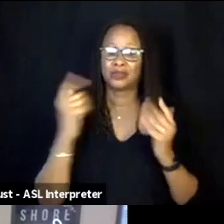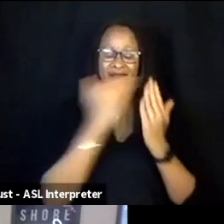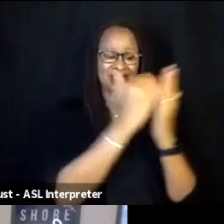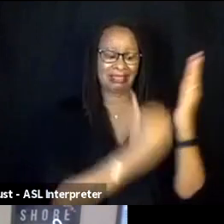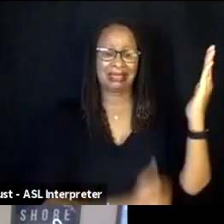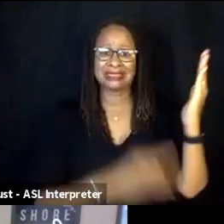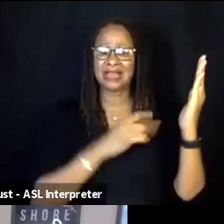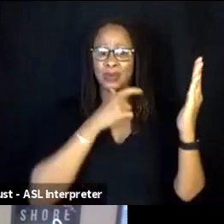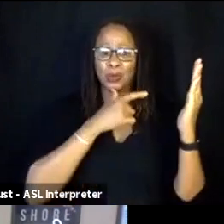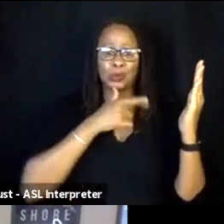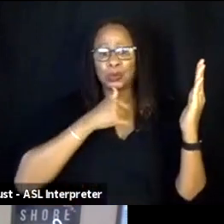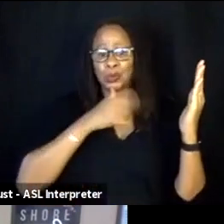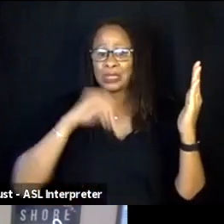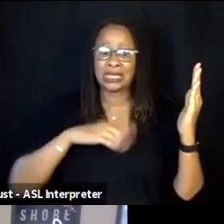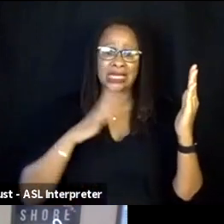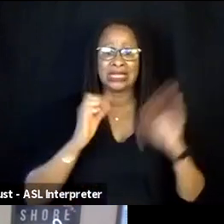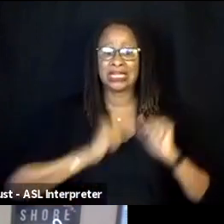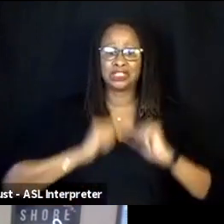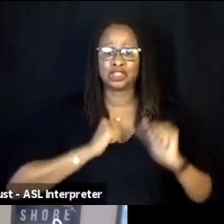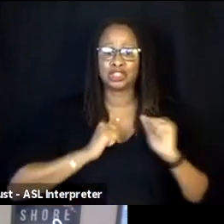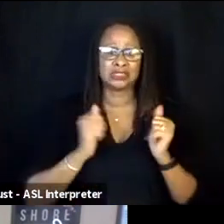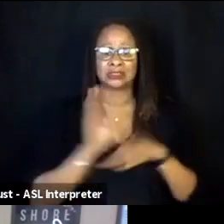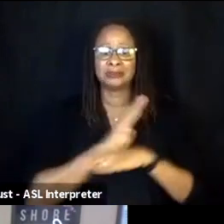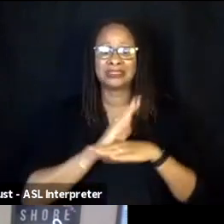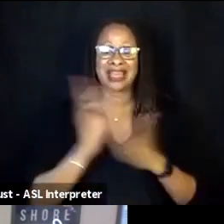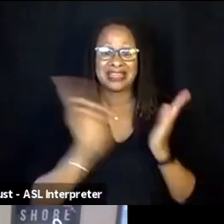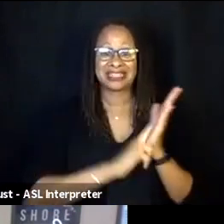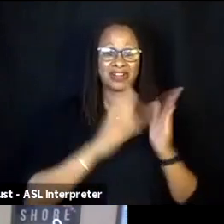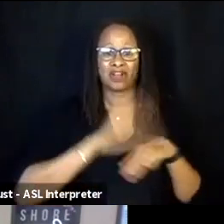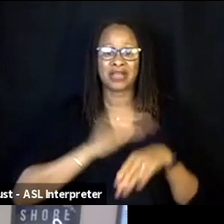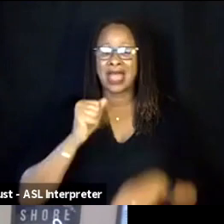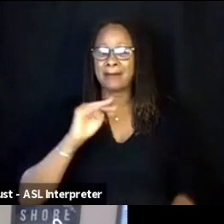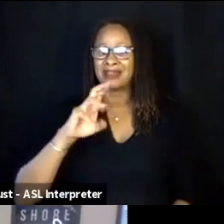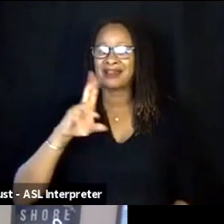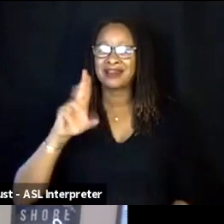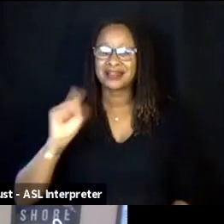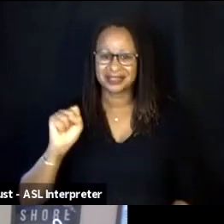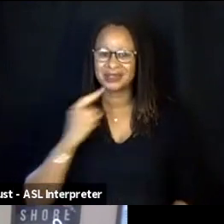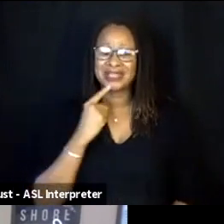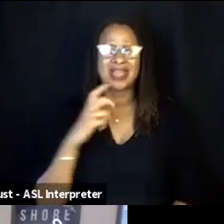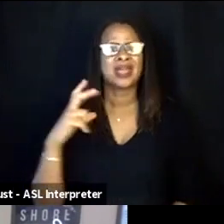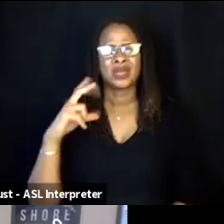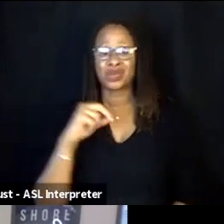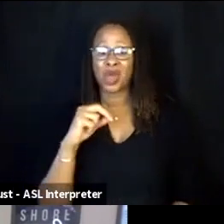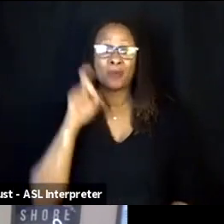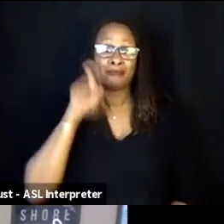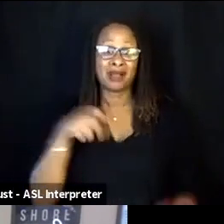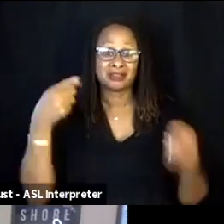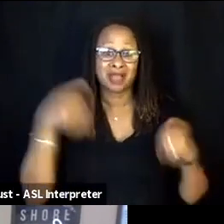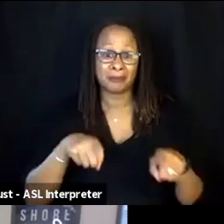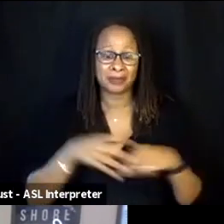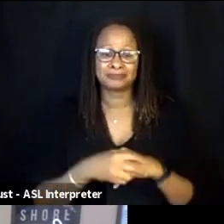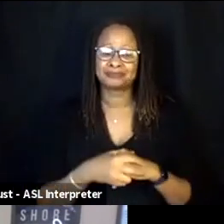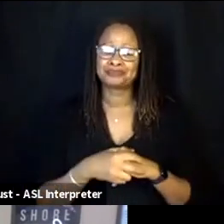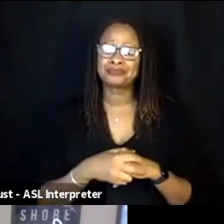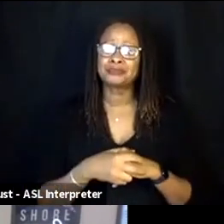who's who in the entertainment industry signing on to an amicus to say, no, this is what has to happen. In